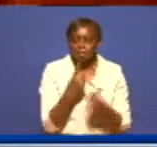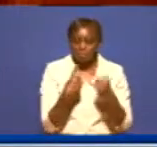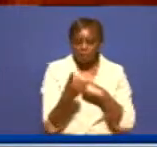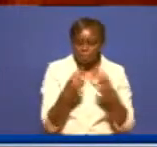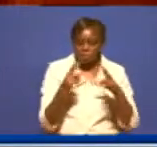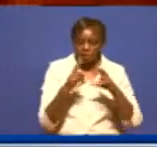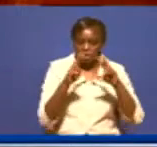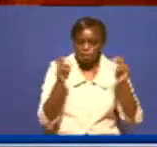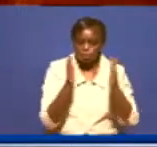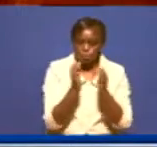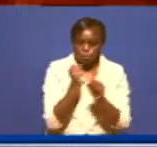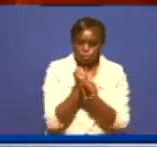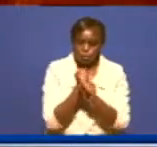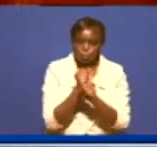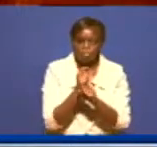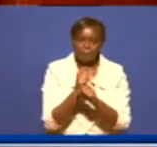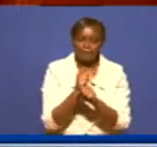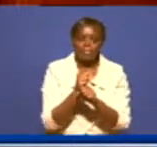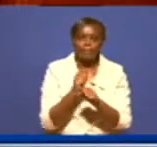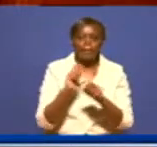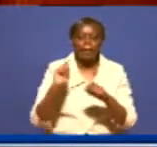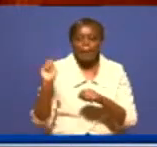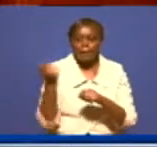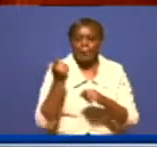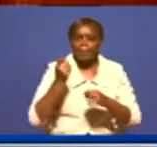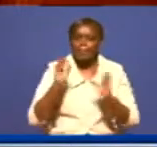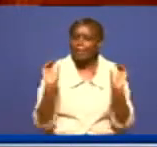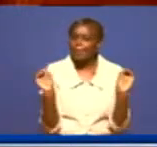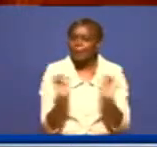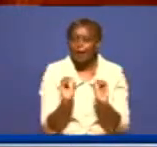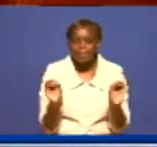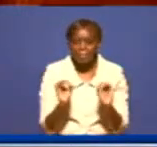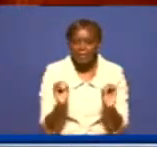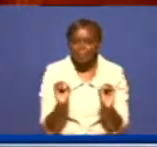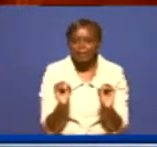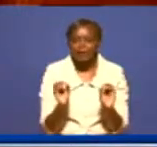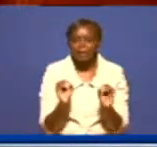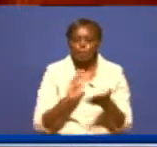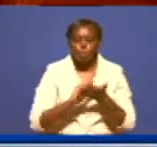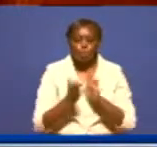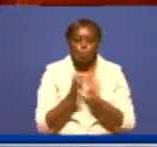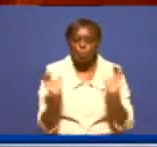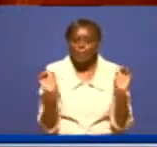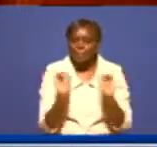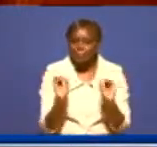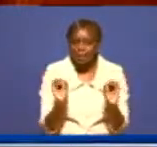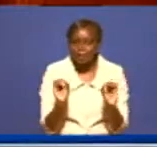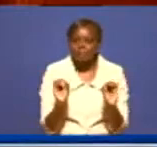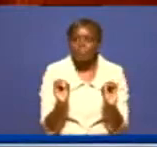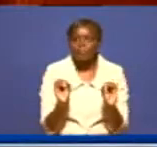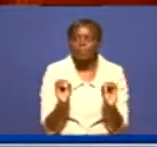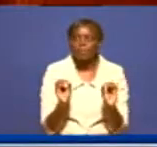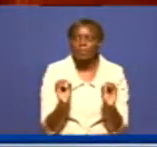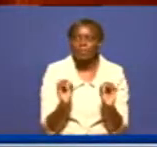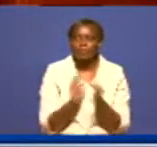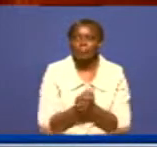issues to do with Kenya Kwisha, thinking that he's talking about Azimio la Umoja.